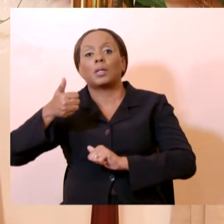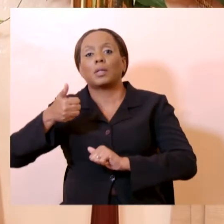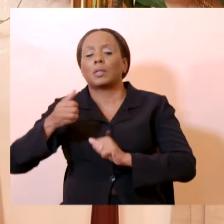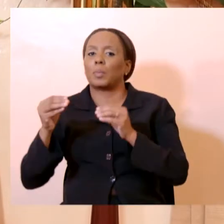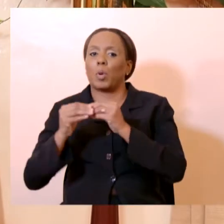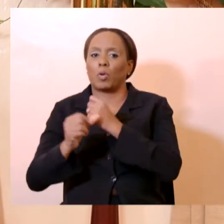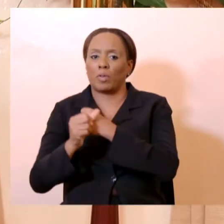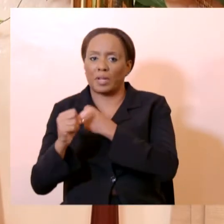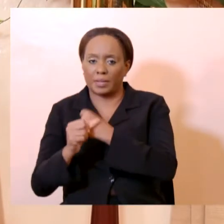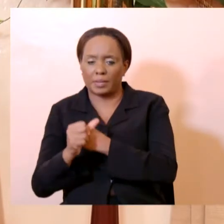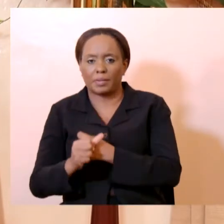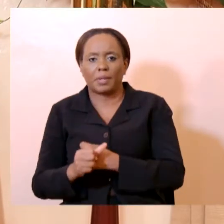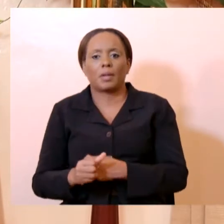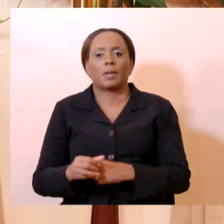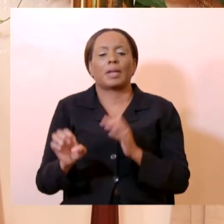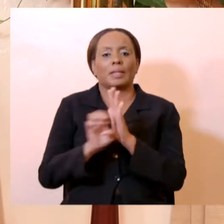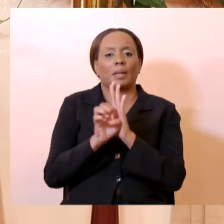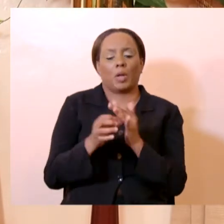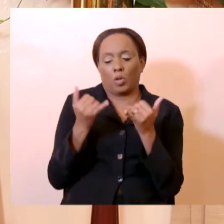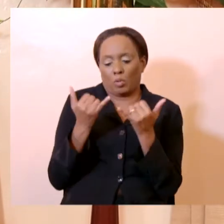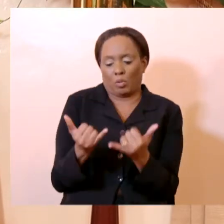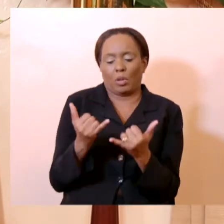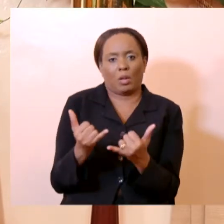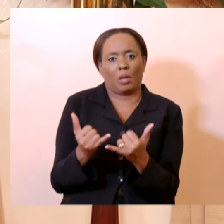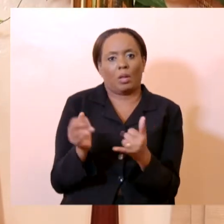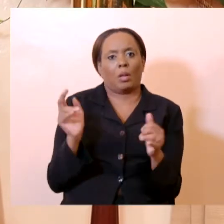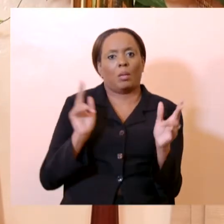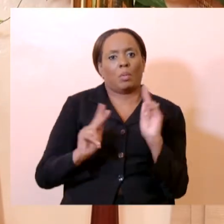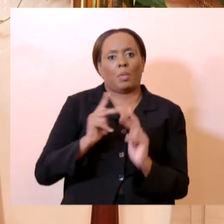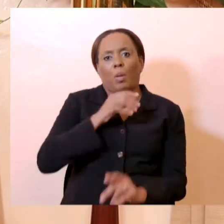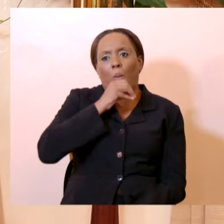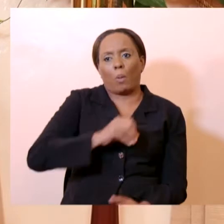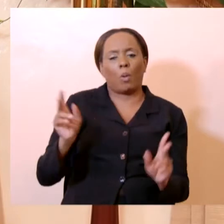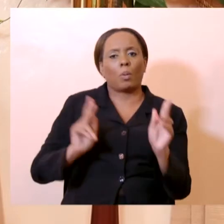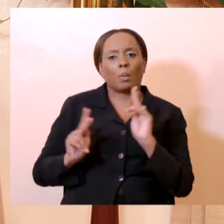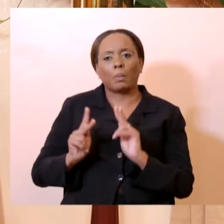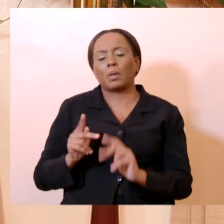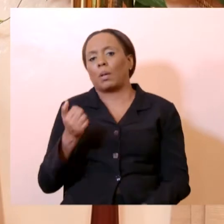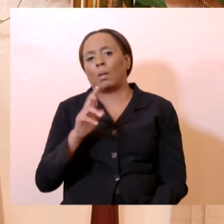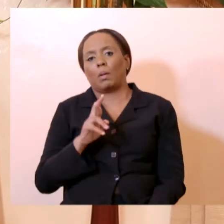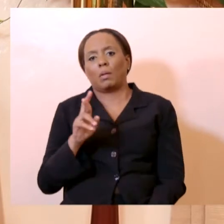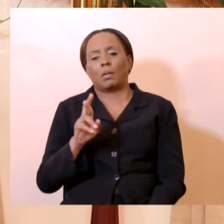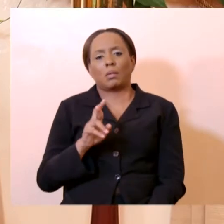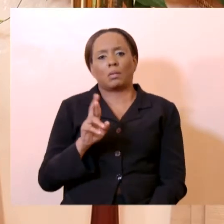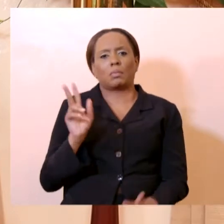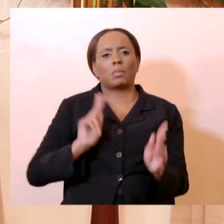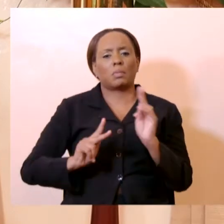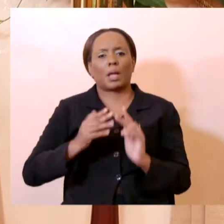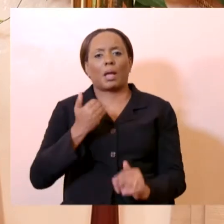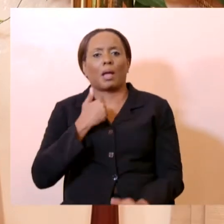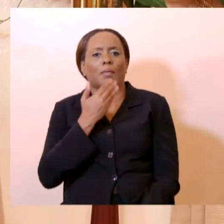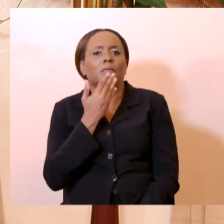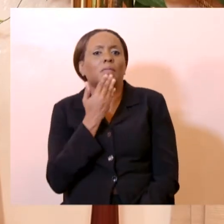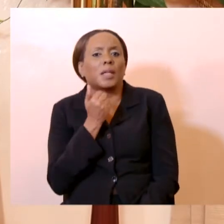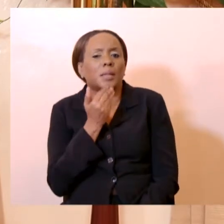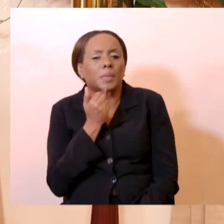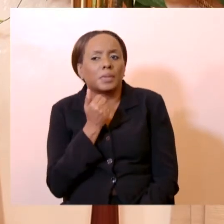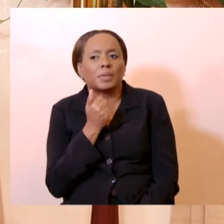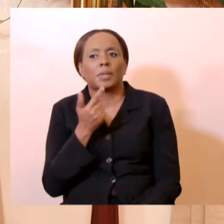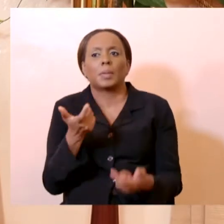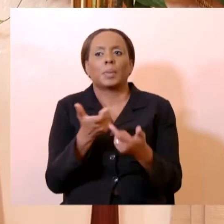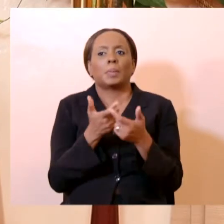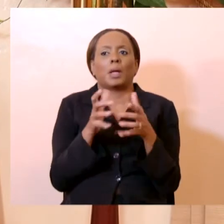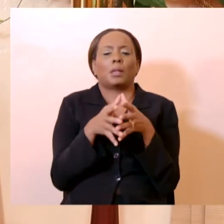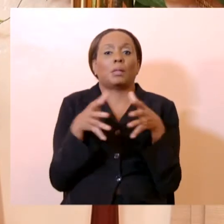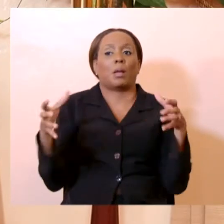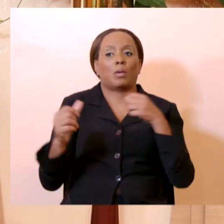elderly. You also have groups with comorbidities, with diabetes and these other things. They're also at risk. So yes,